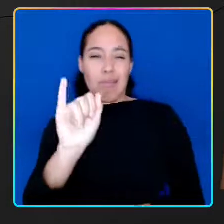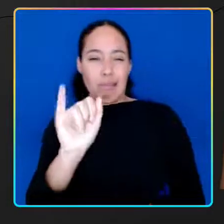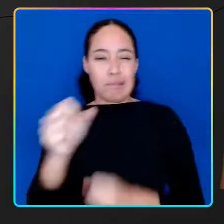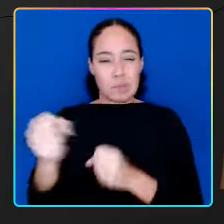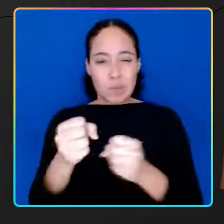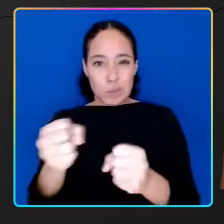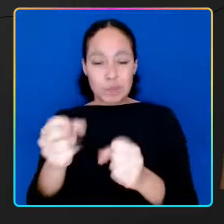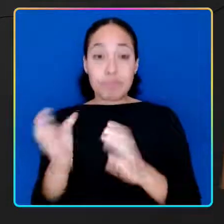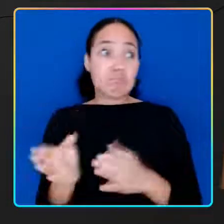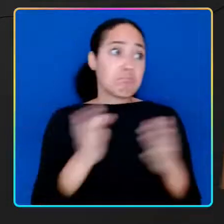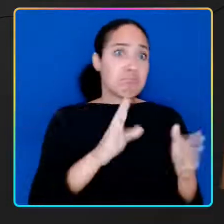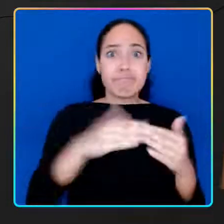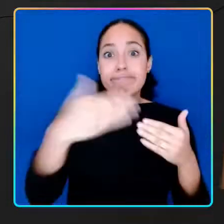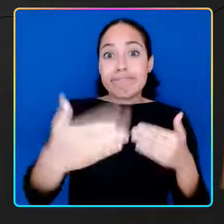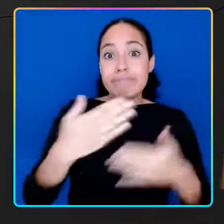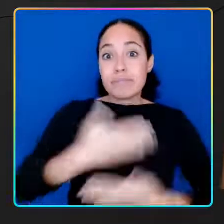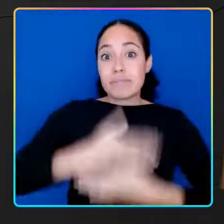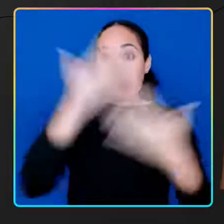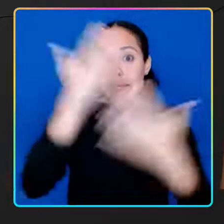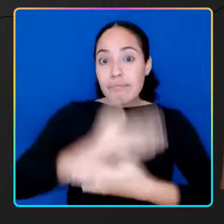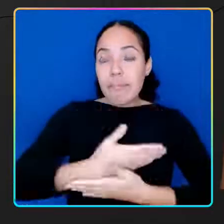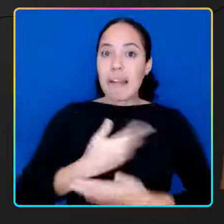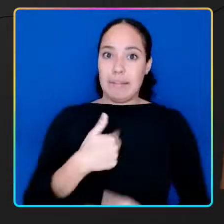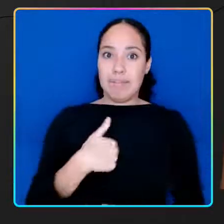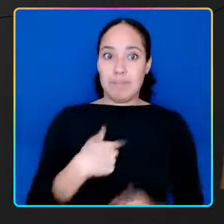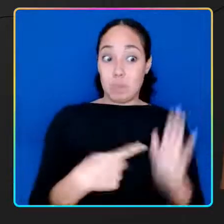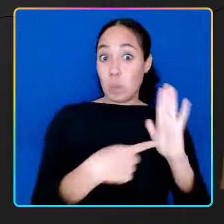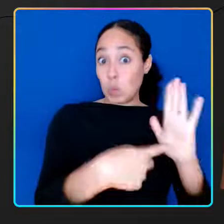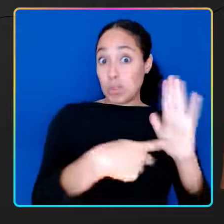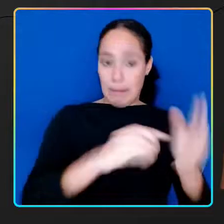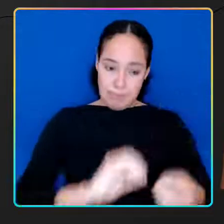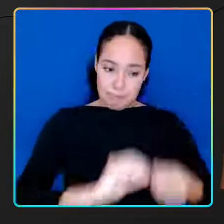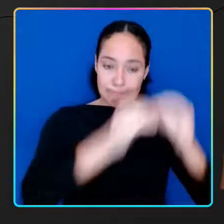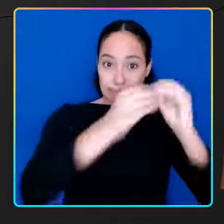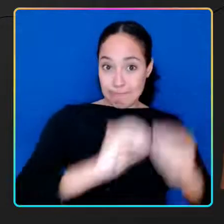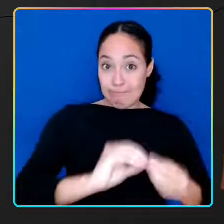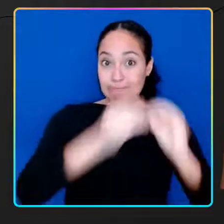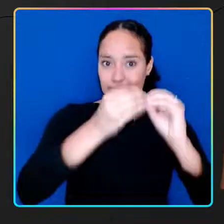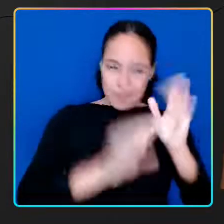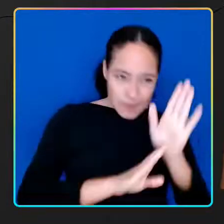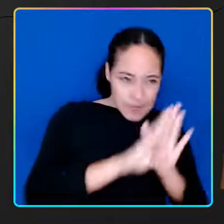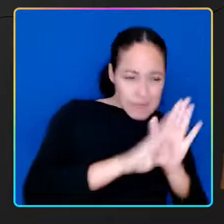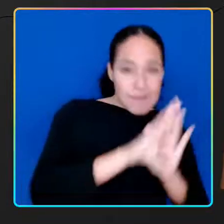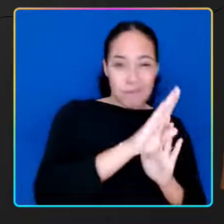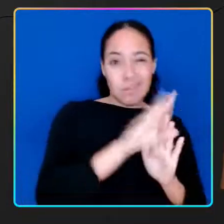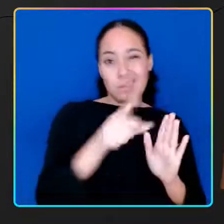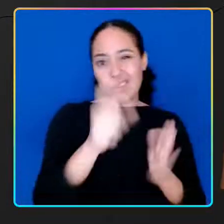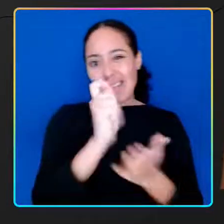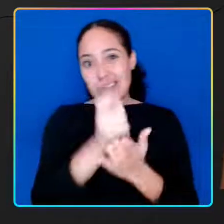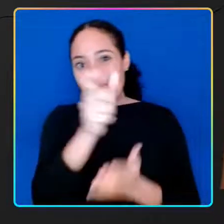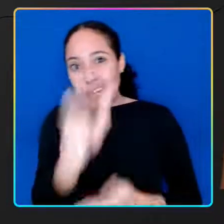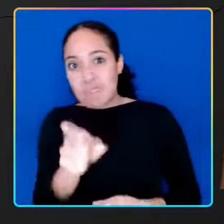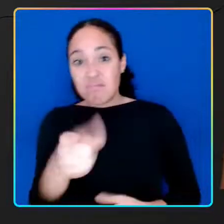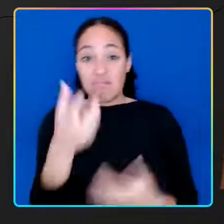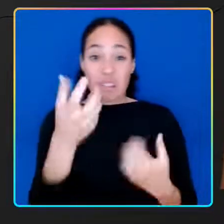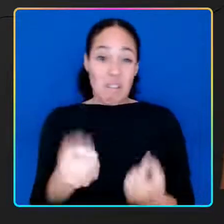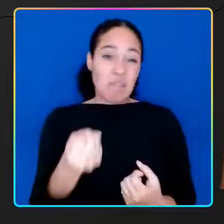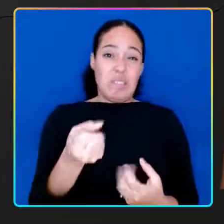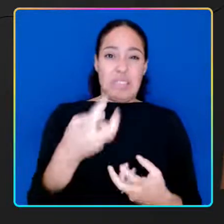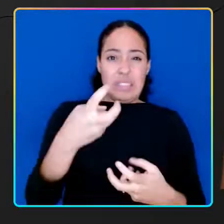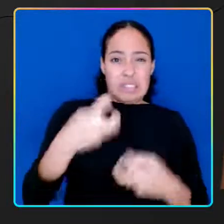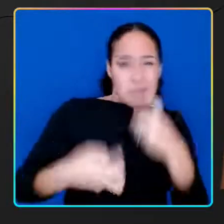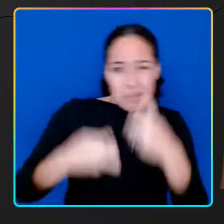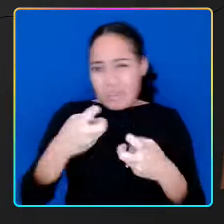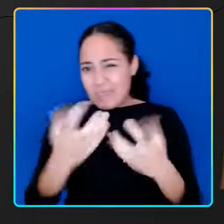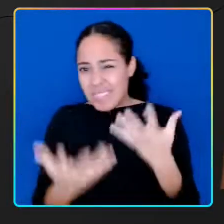building prototypes. So if a client is trying to solve a problem and they don't have the staff that can help them solve that problem using AI and machine learning, data